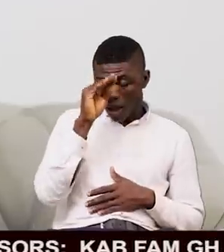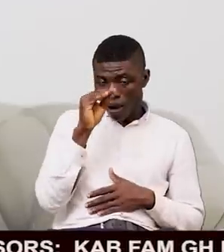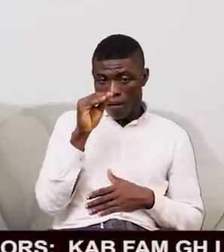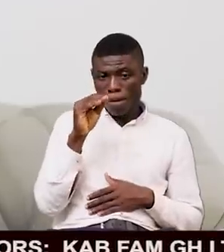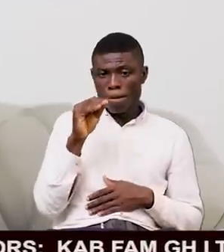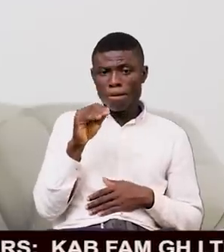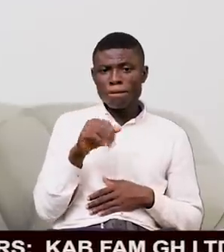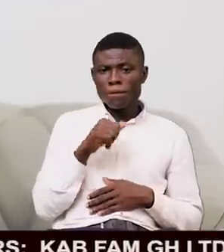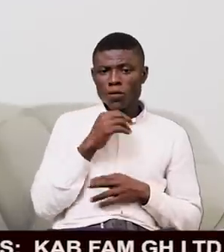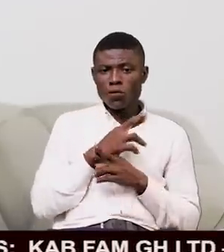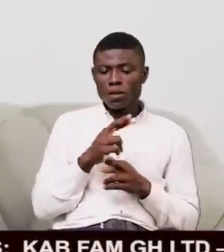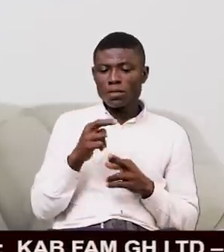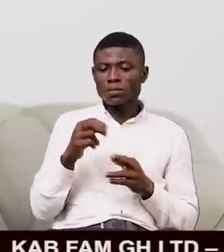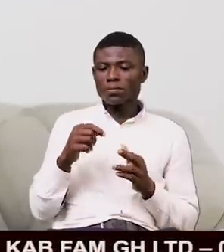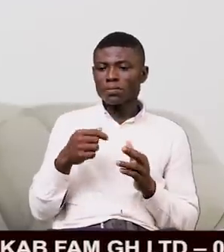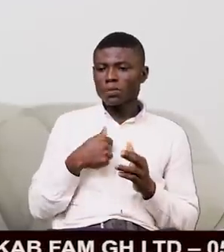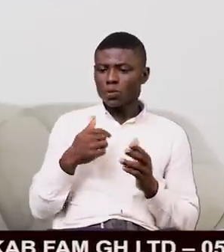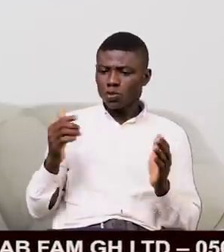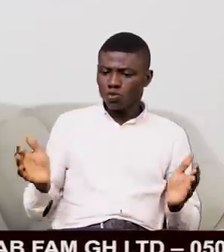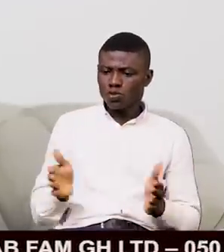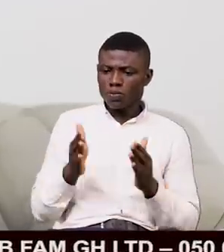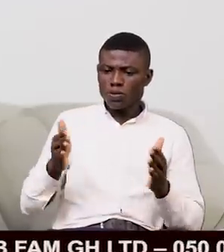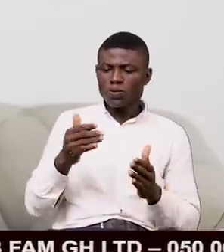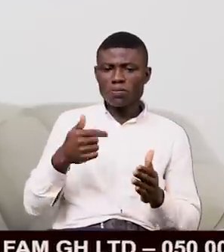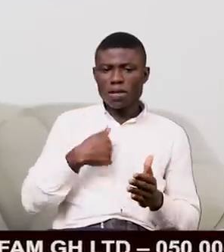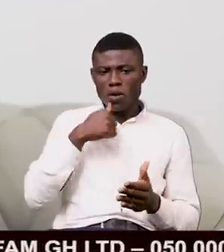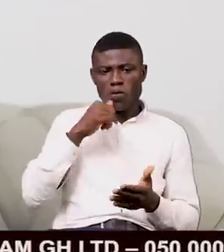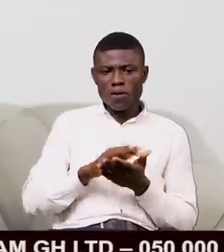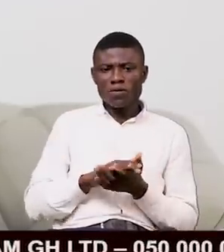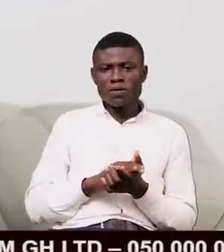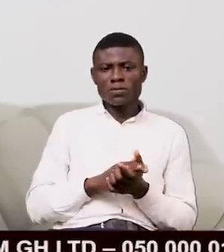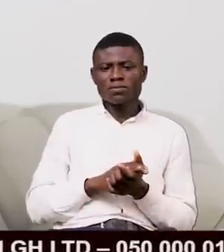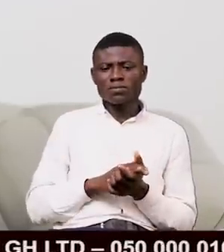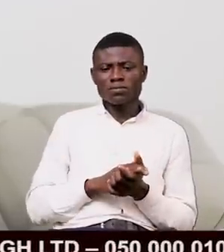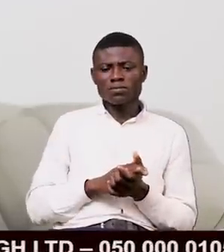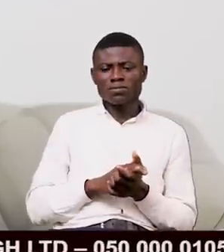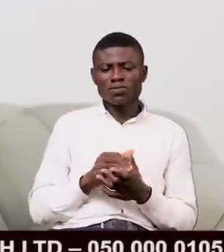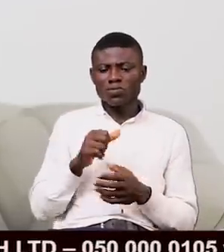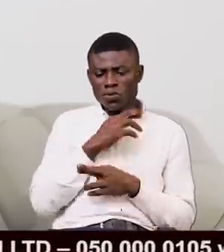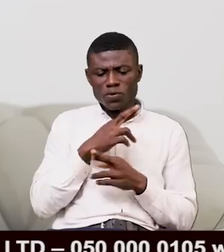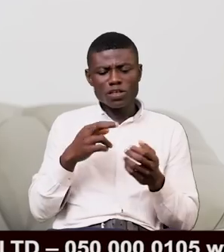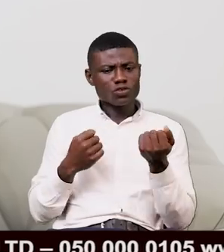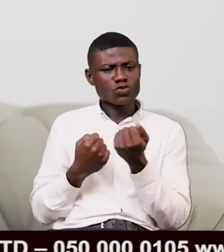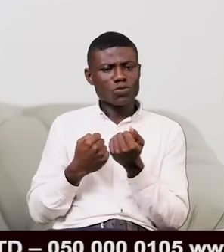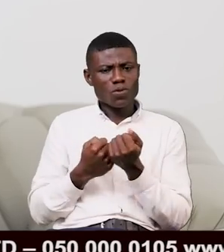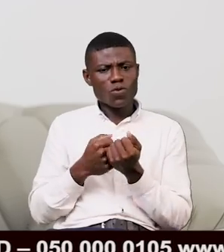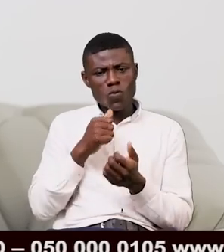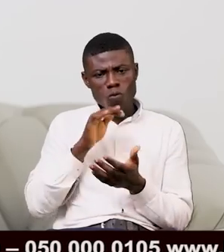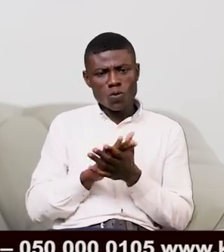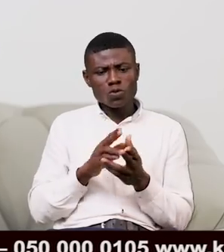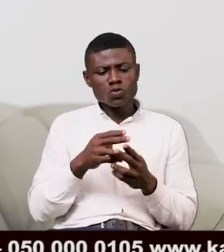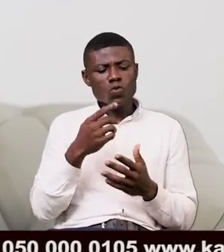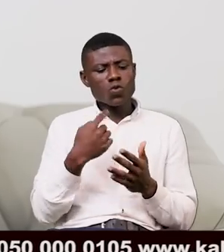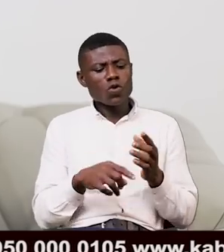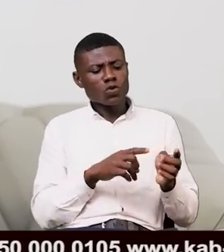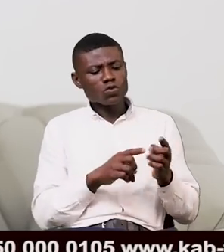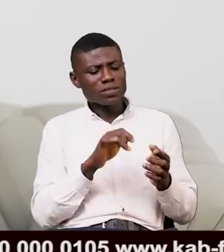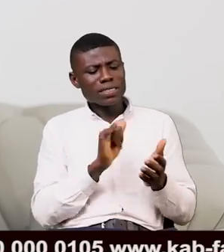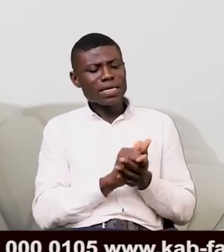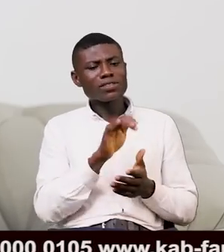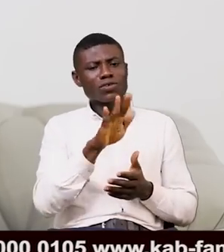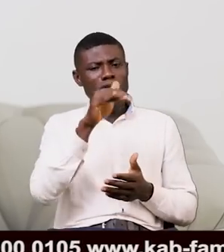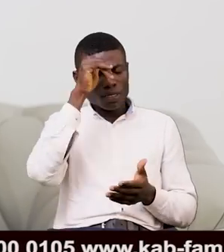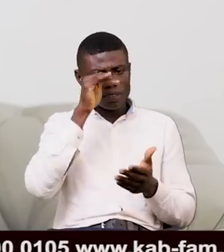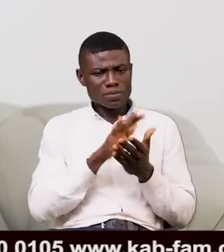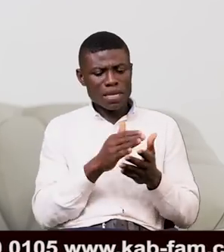a on ye na dwen se me pia me re se de wo de onye obi opia wi ya o ye threatened sure e de na wo ye e de maintain sa trust bi